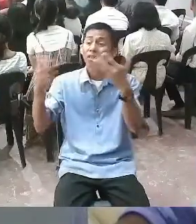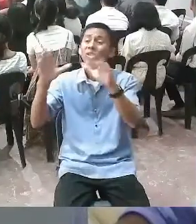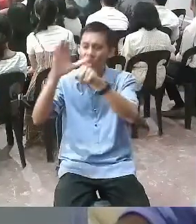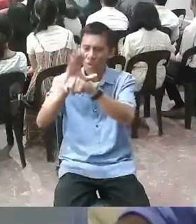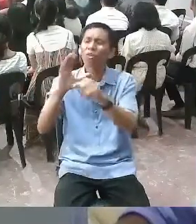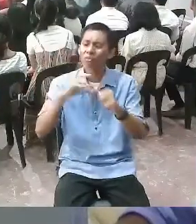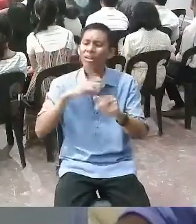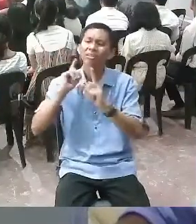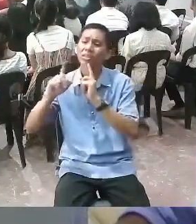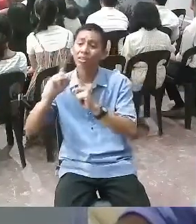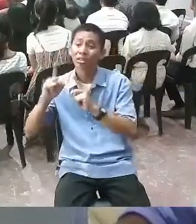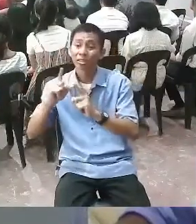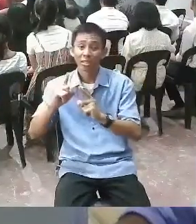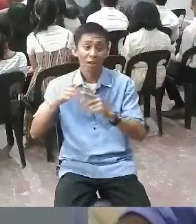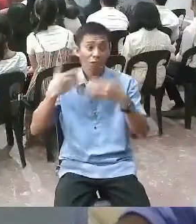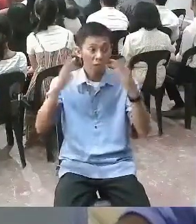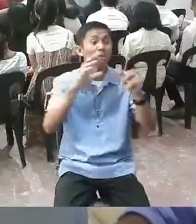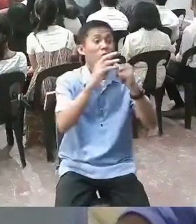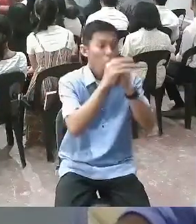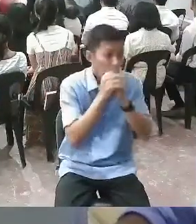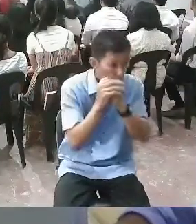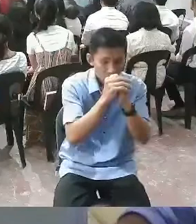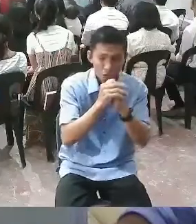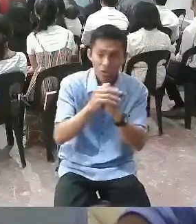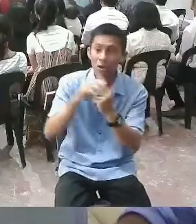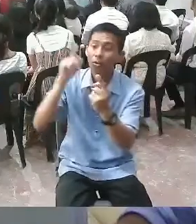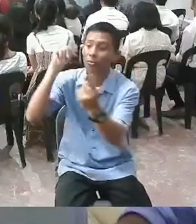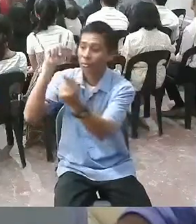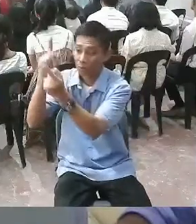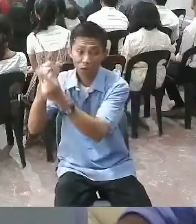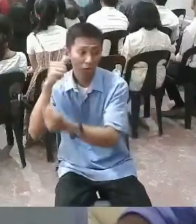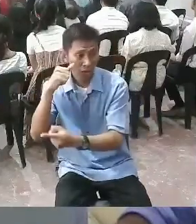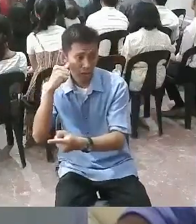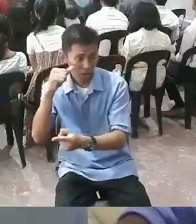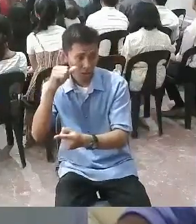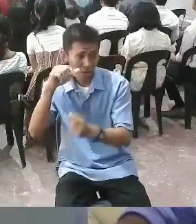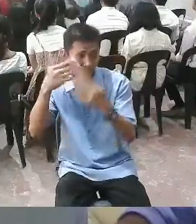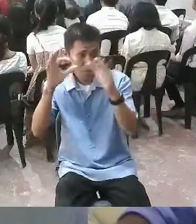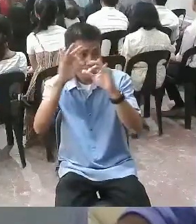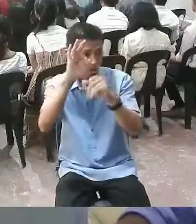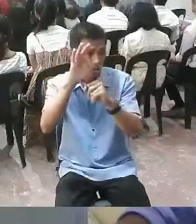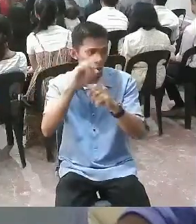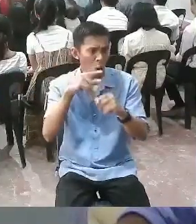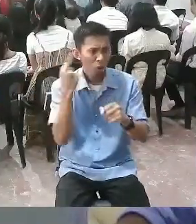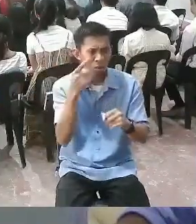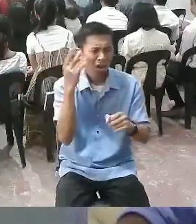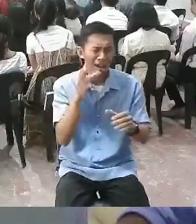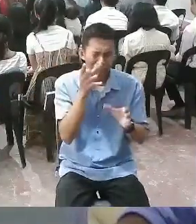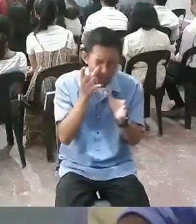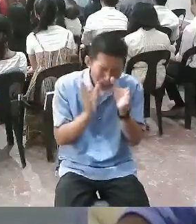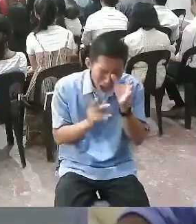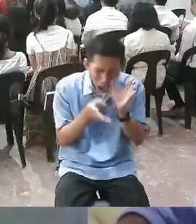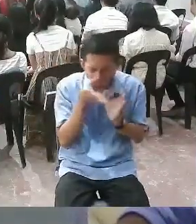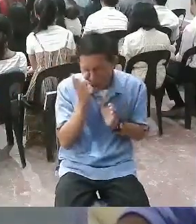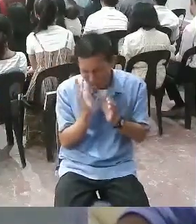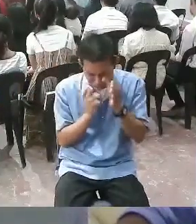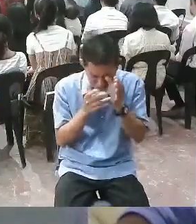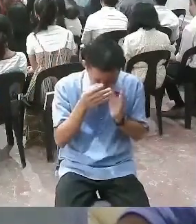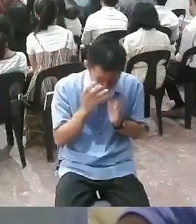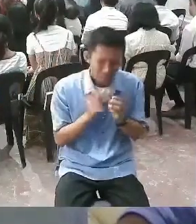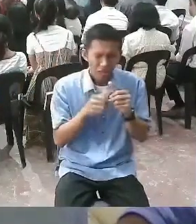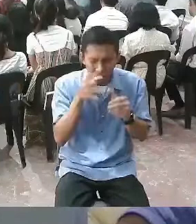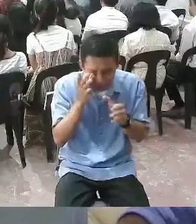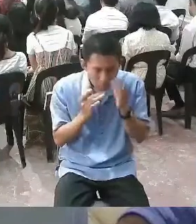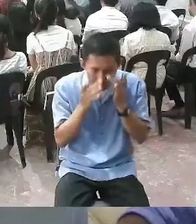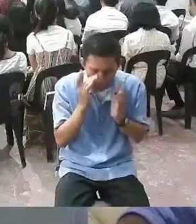service, we met together, the pastor, myself, and this lady. She was crying. And